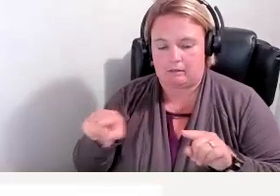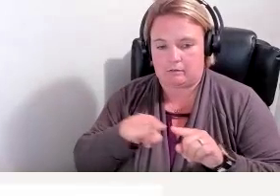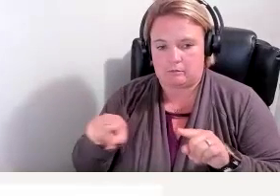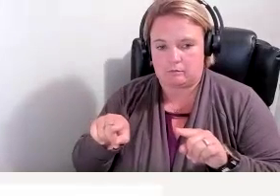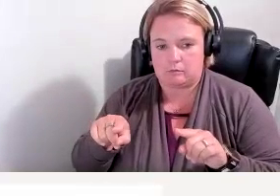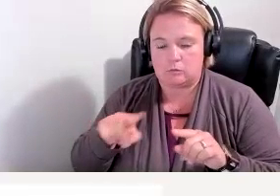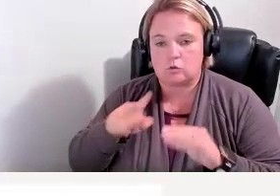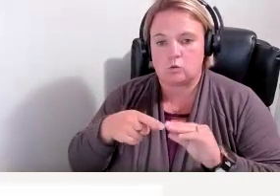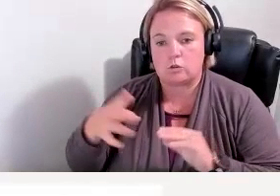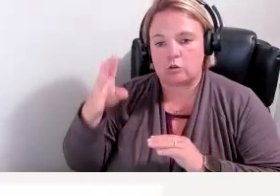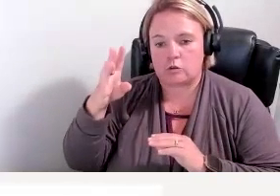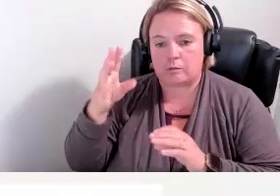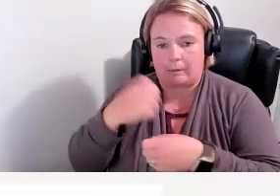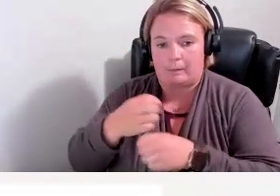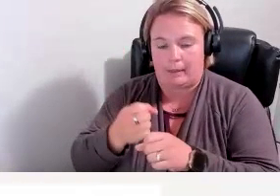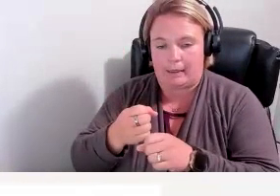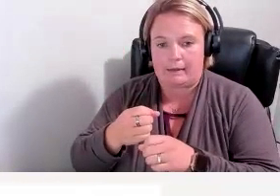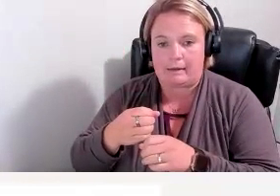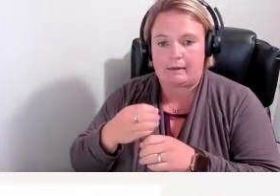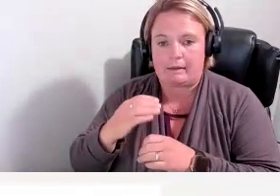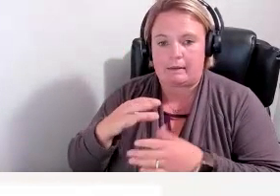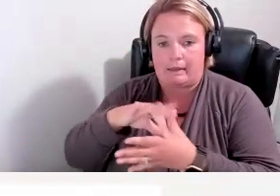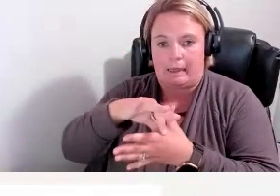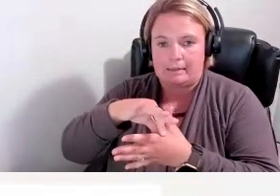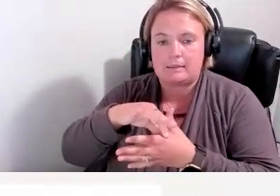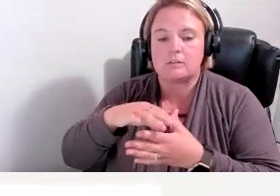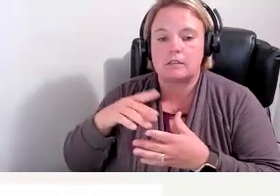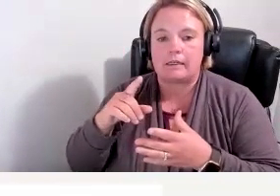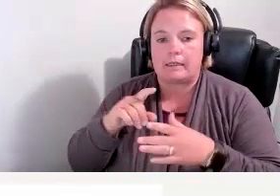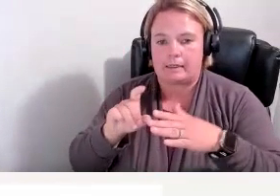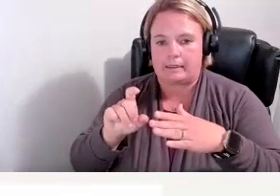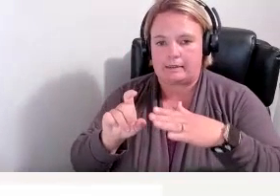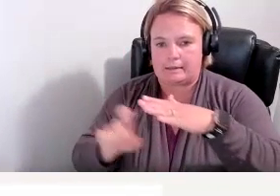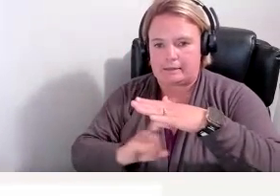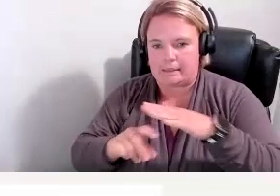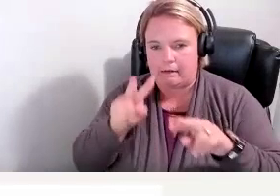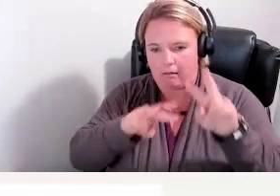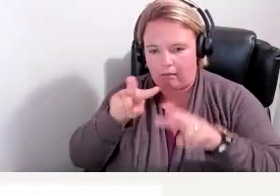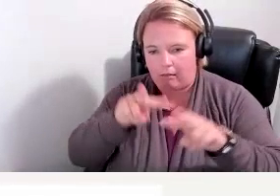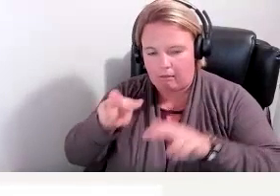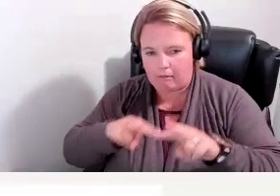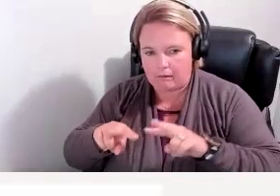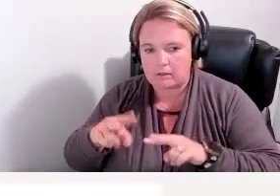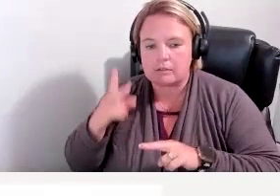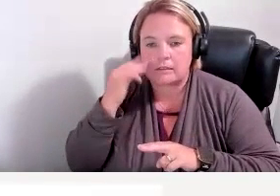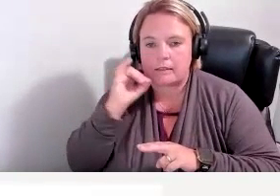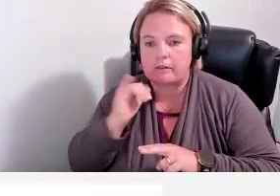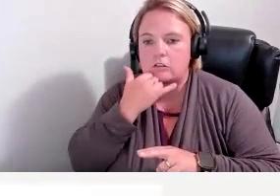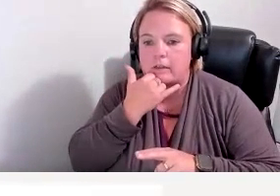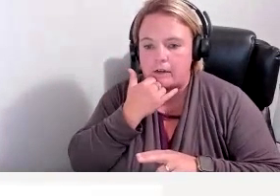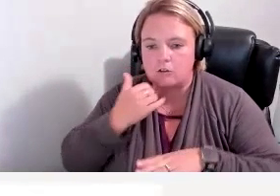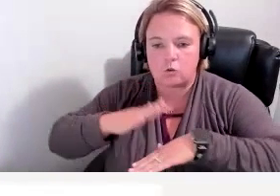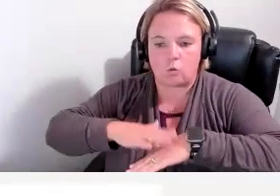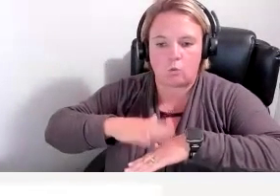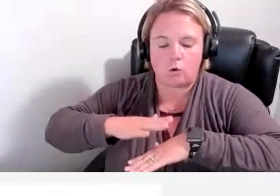you're creating your content, it's scanning your page to see if there are any accessibility errors or warnings that